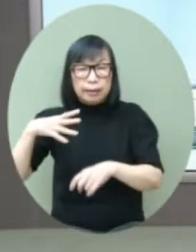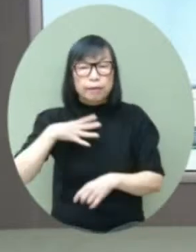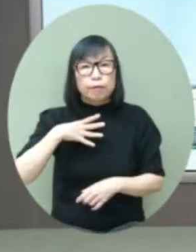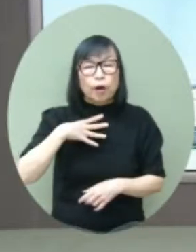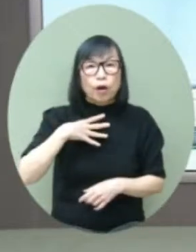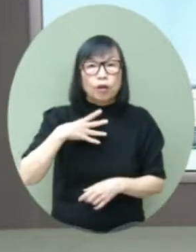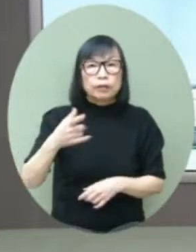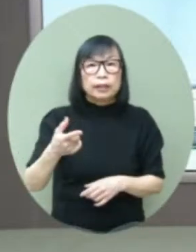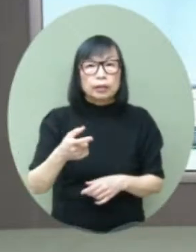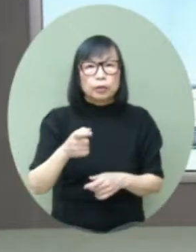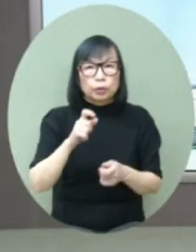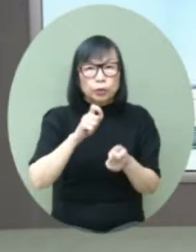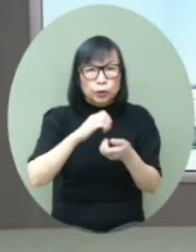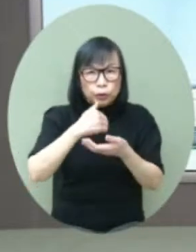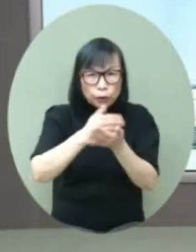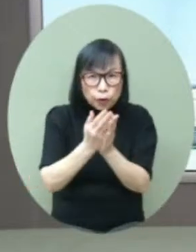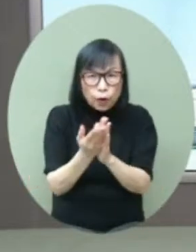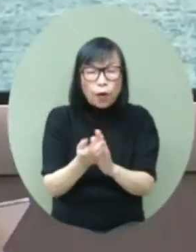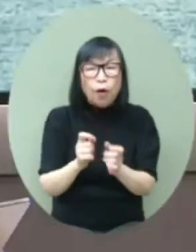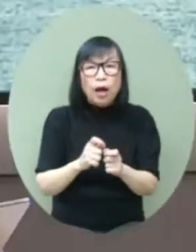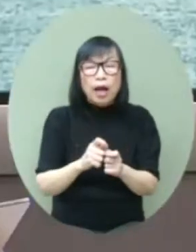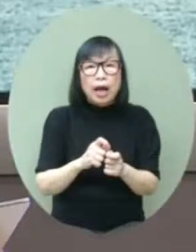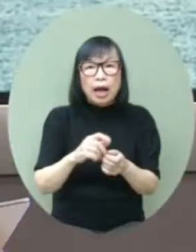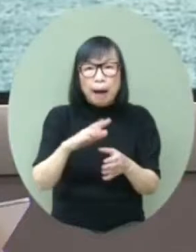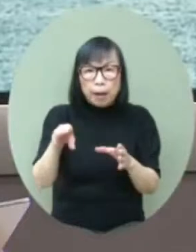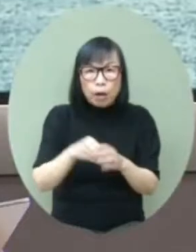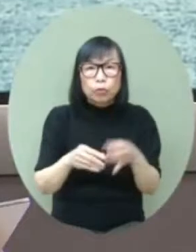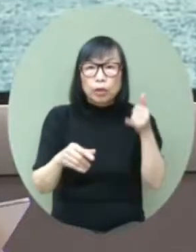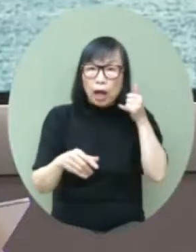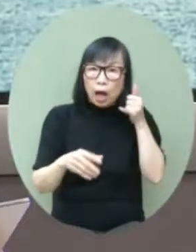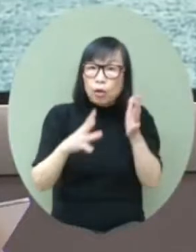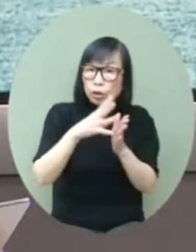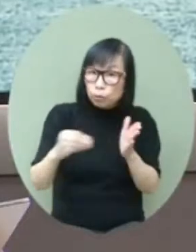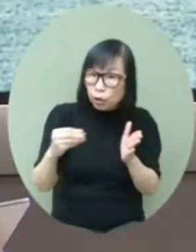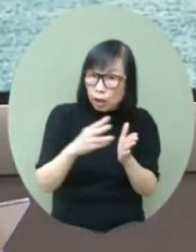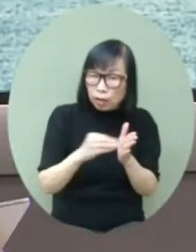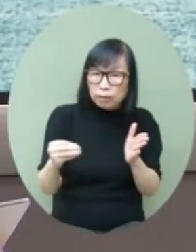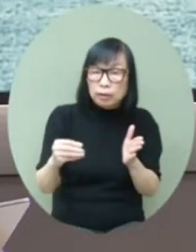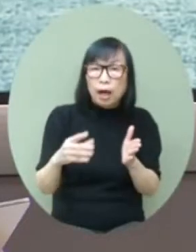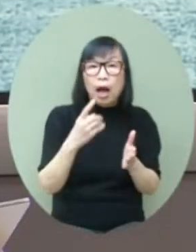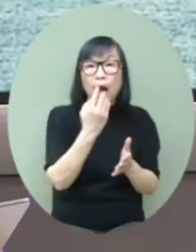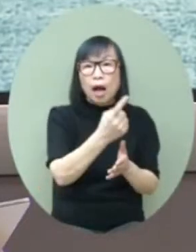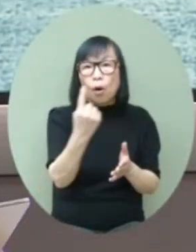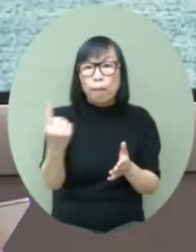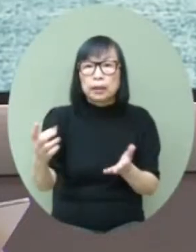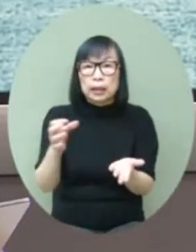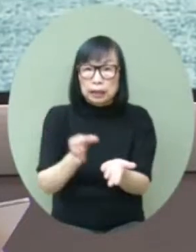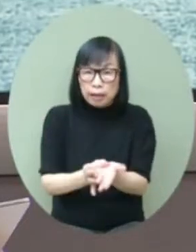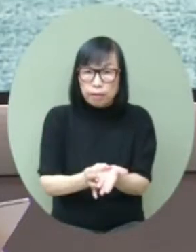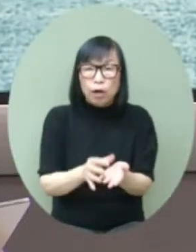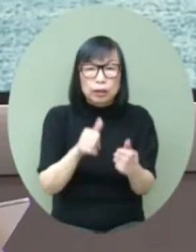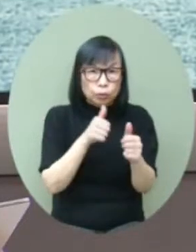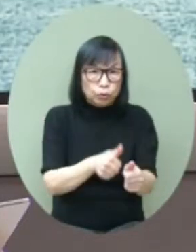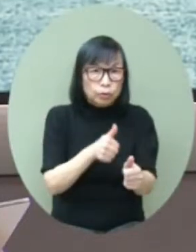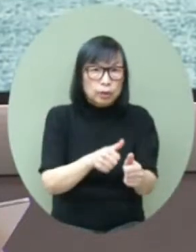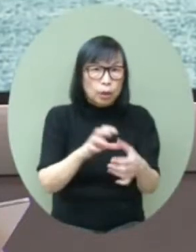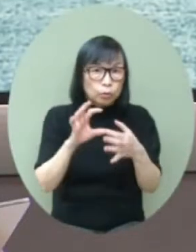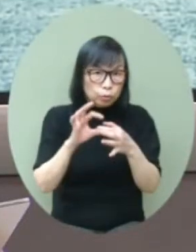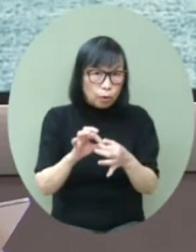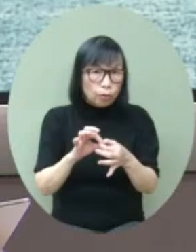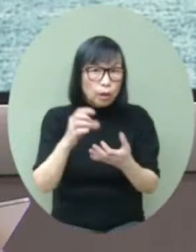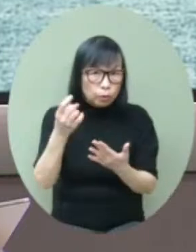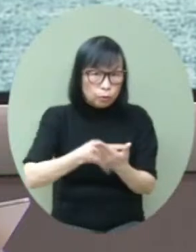I think as far as the investigation is concerned, regarding the details, we have the Leave Home Safe